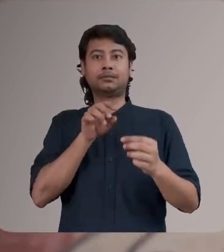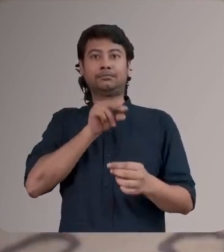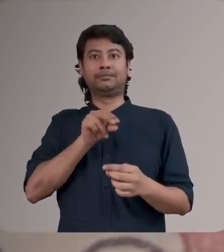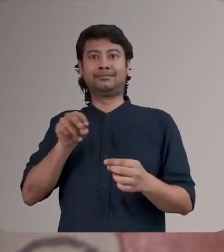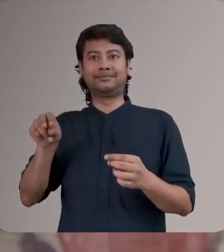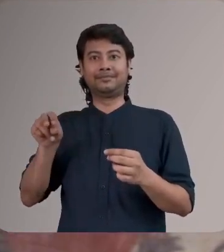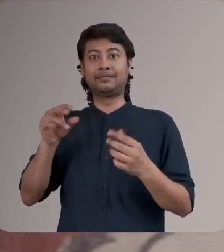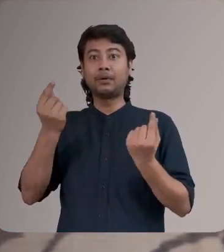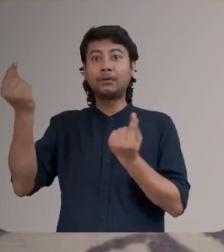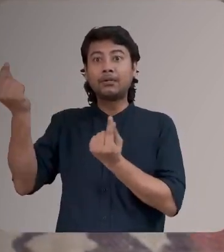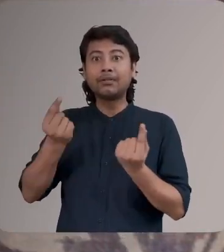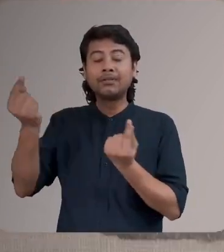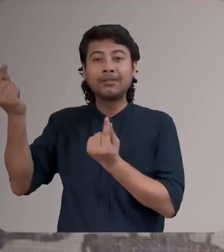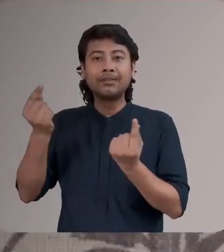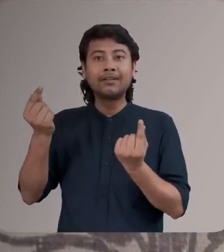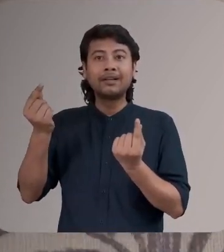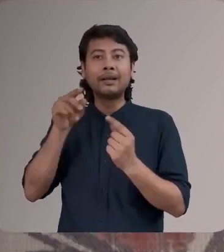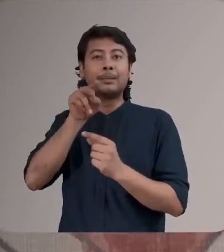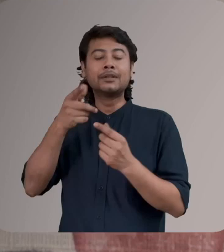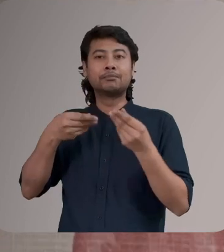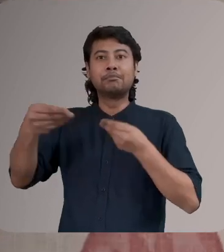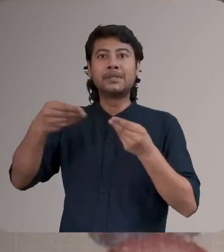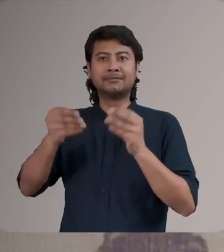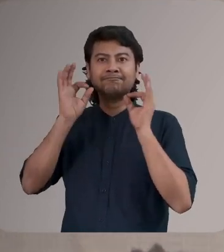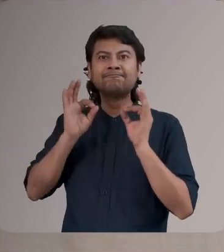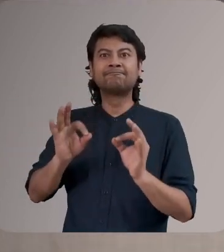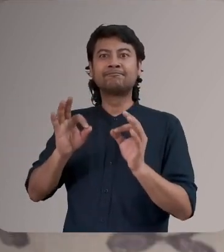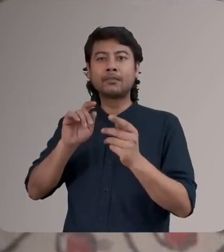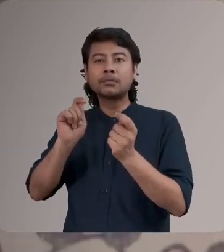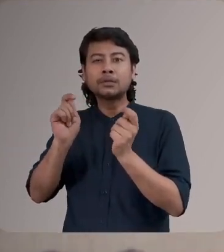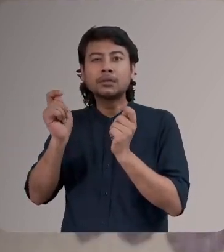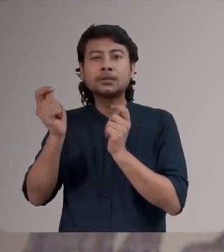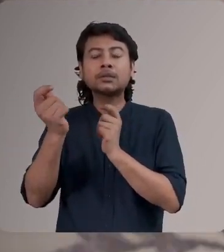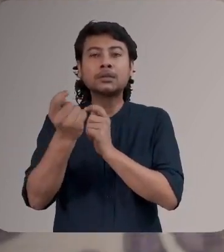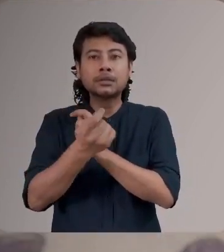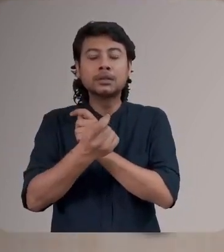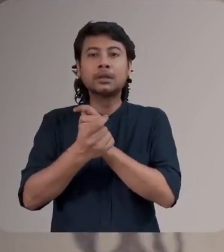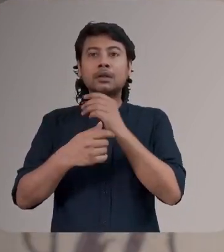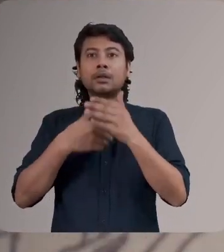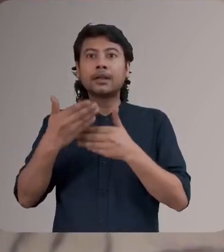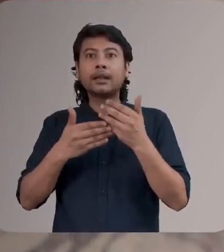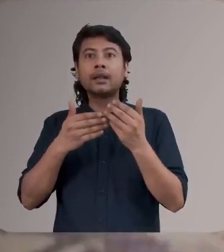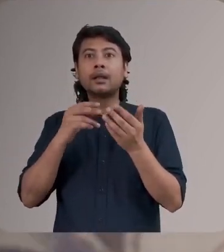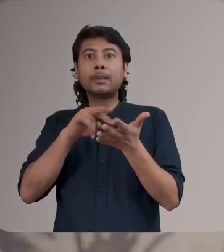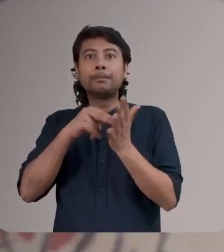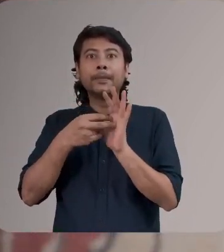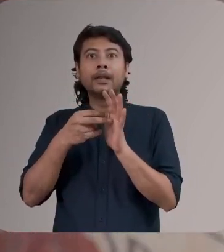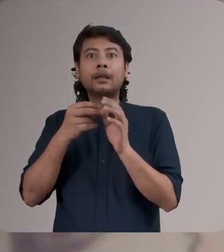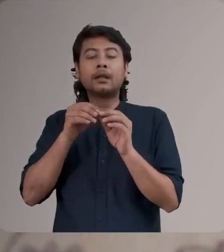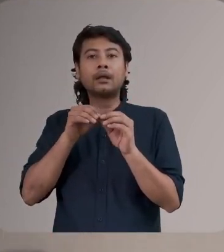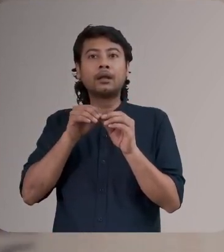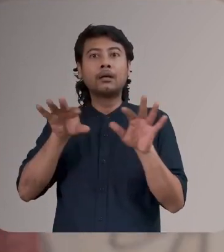perhaps serving as a bridge between cultures. The pineapple became a product of flourishing trade connections, swiftly evolving into